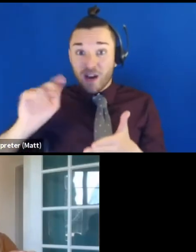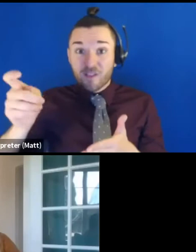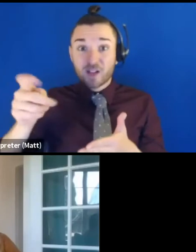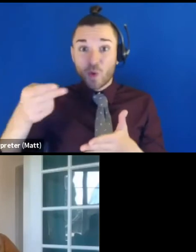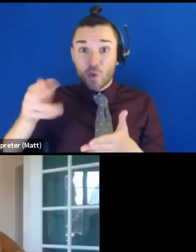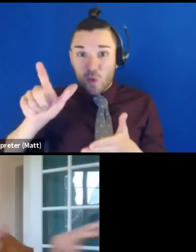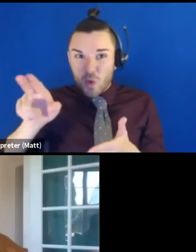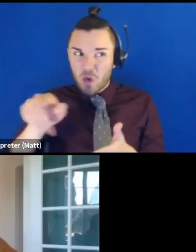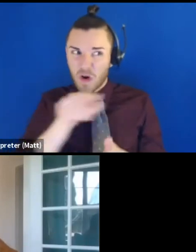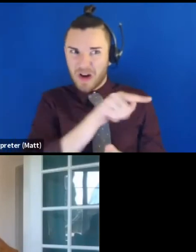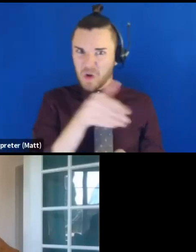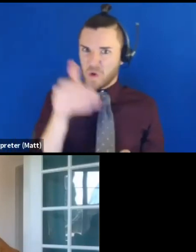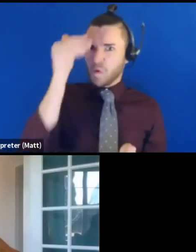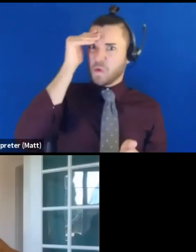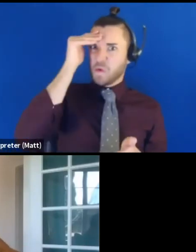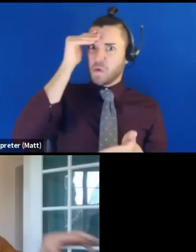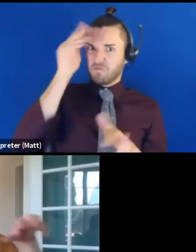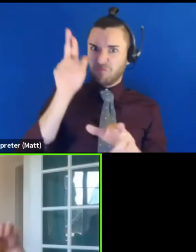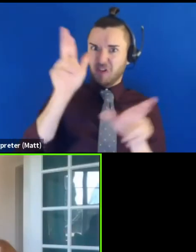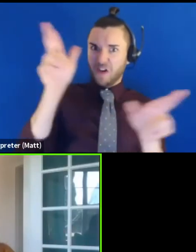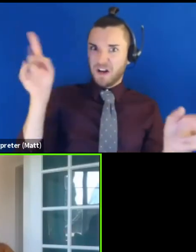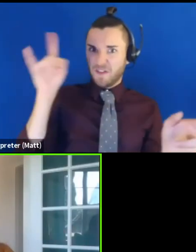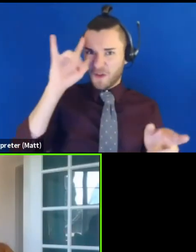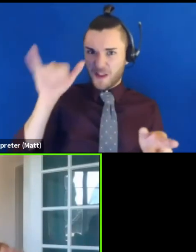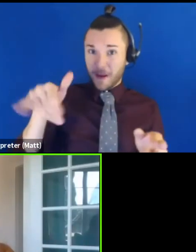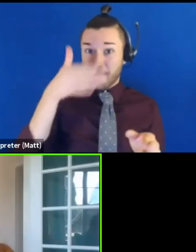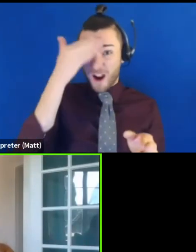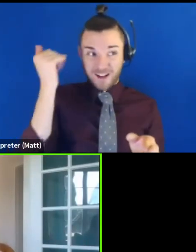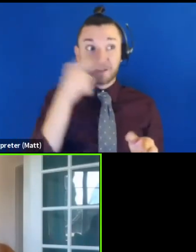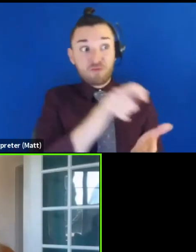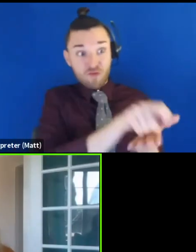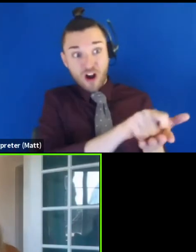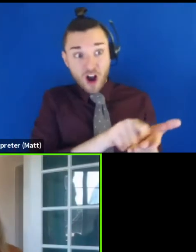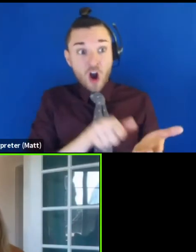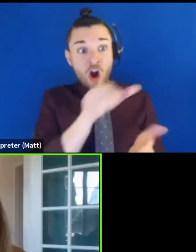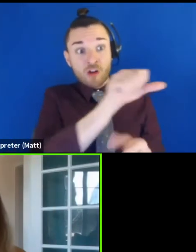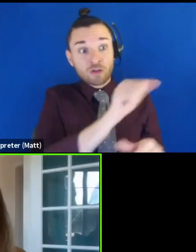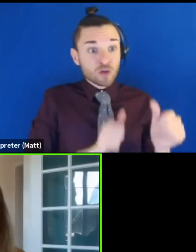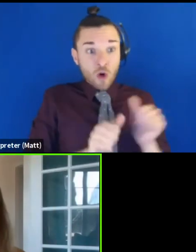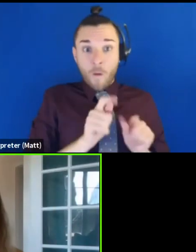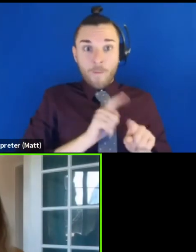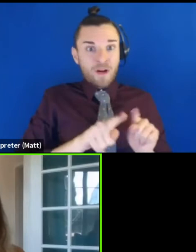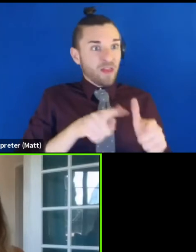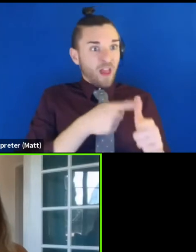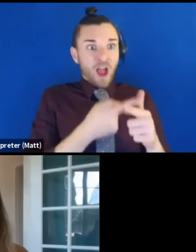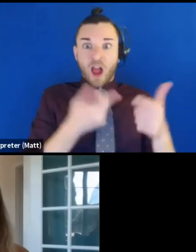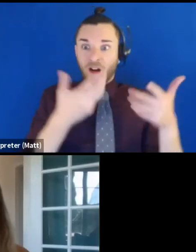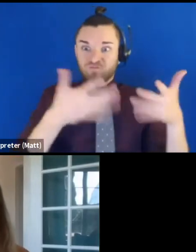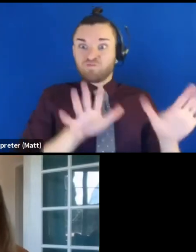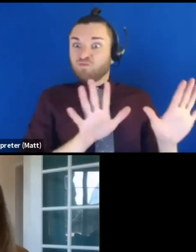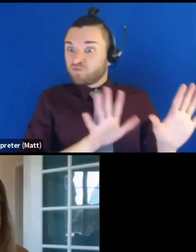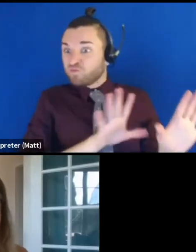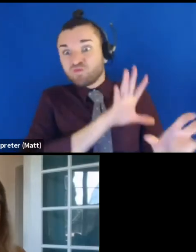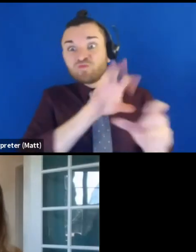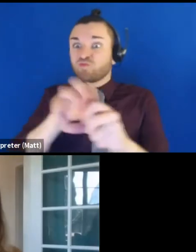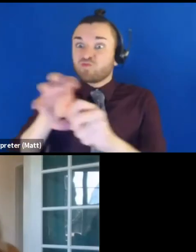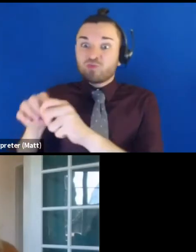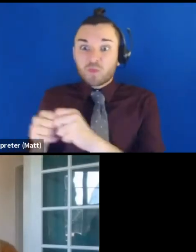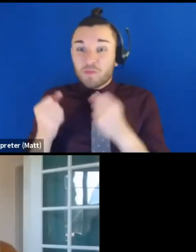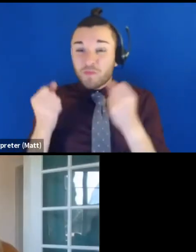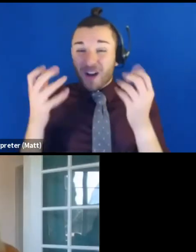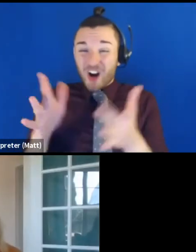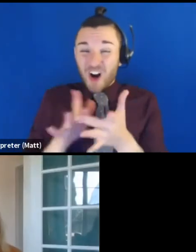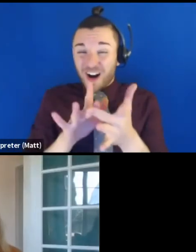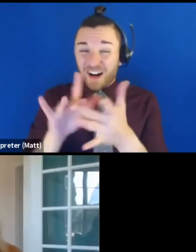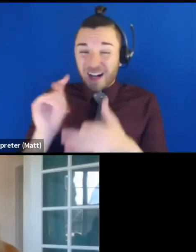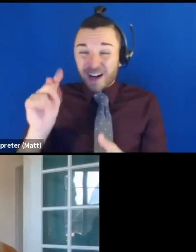waiting there. They had been writers on other shows, but then they were waiting there ready to pounce. It's funny. I know some women